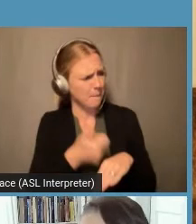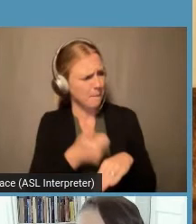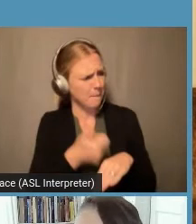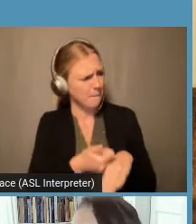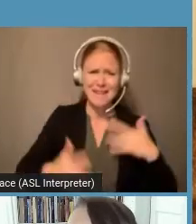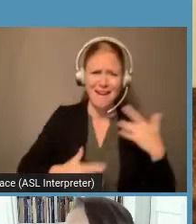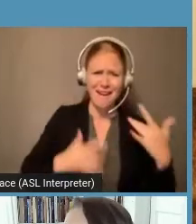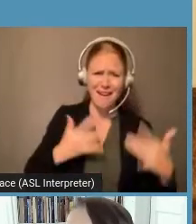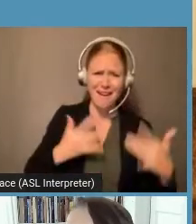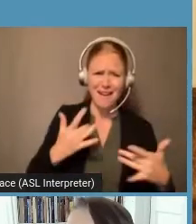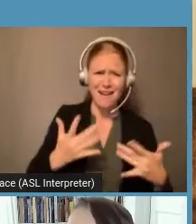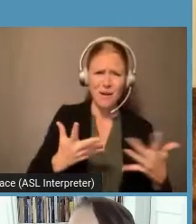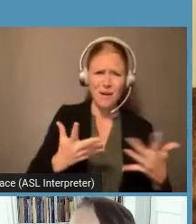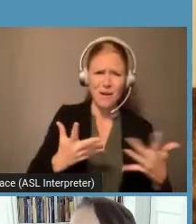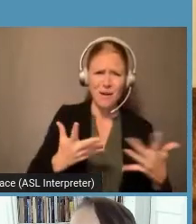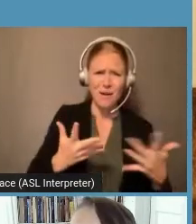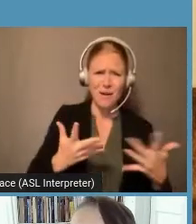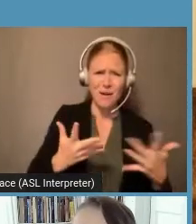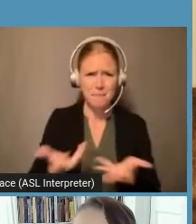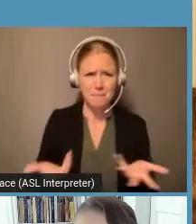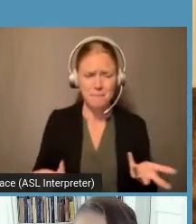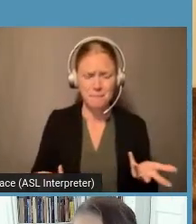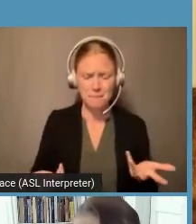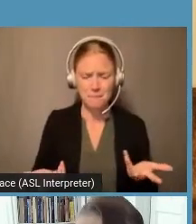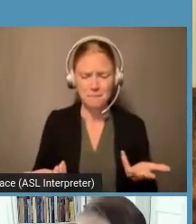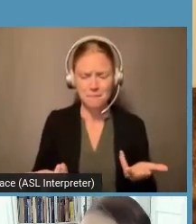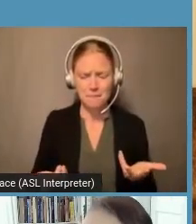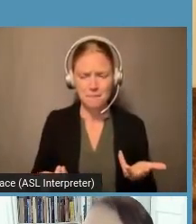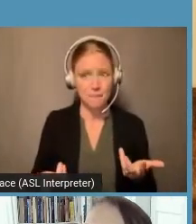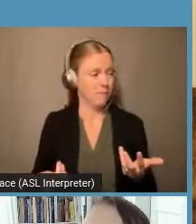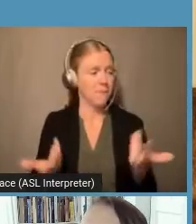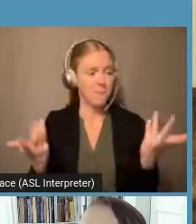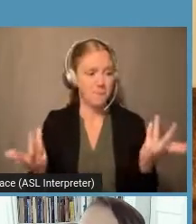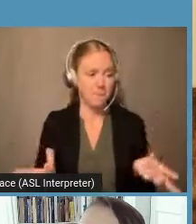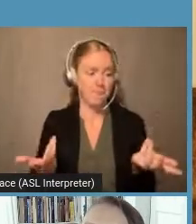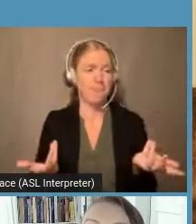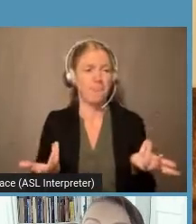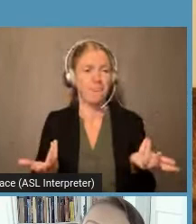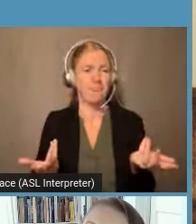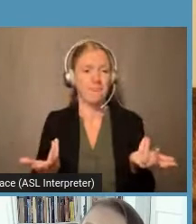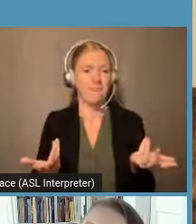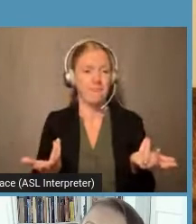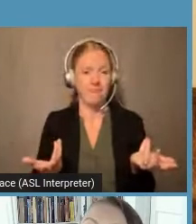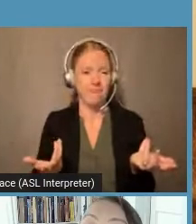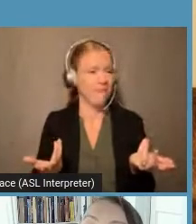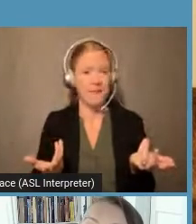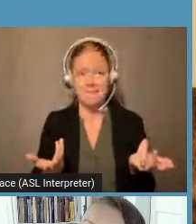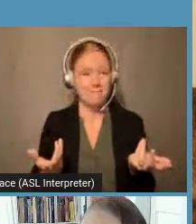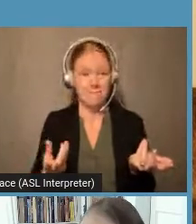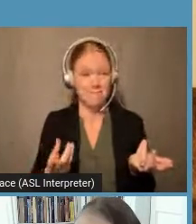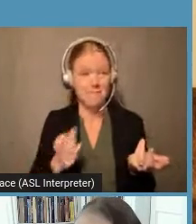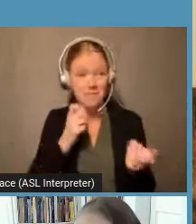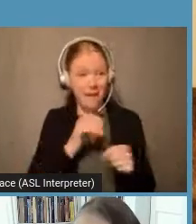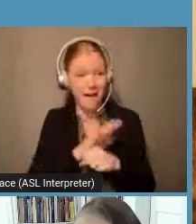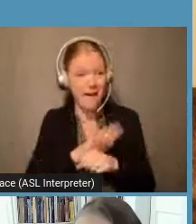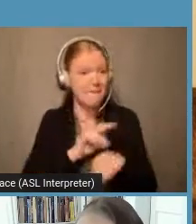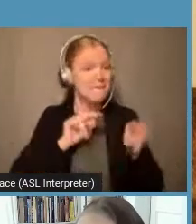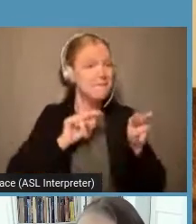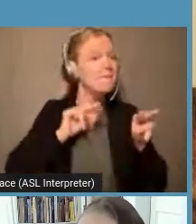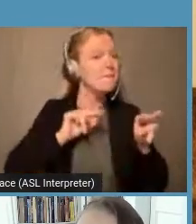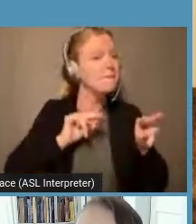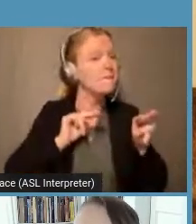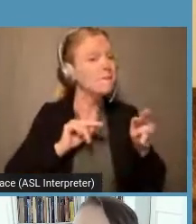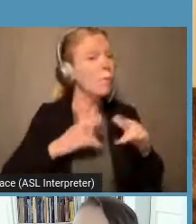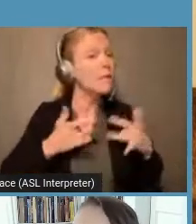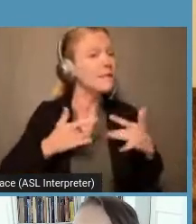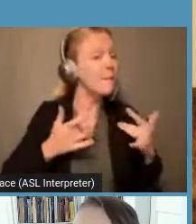to help, but you know, there was not enough oversight, so those check-ins were not in